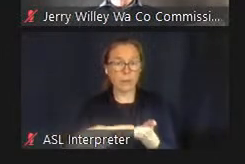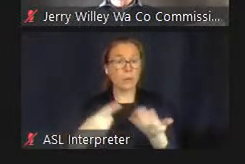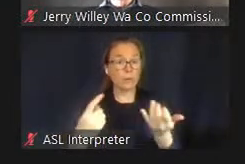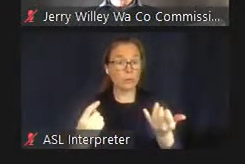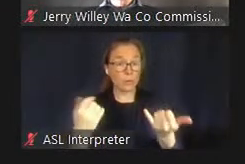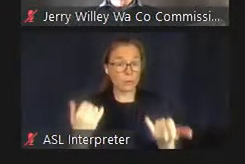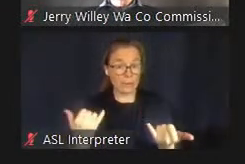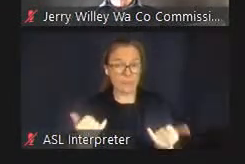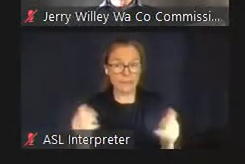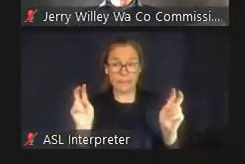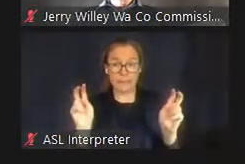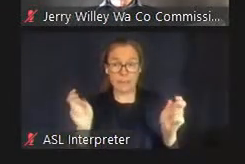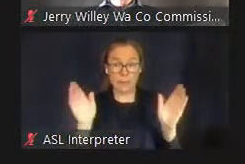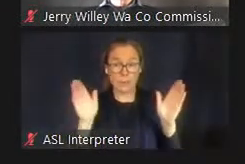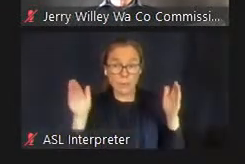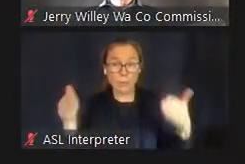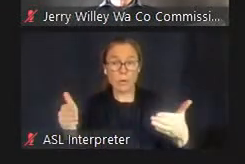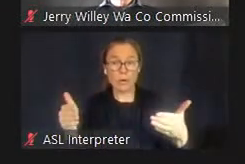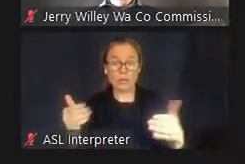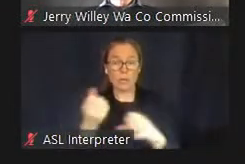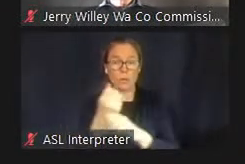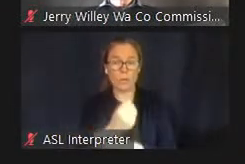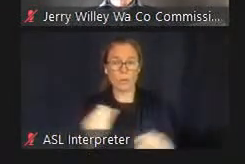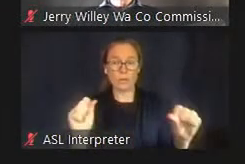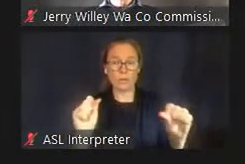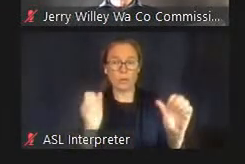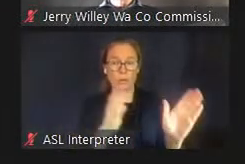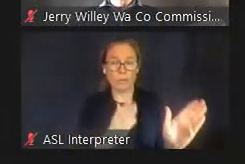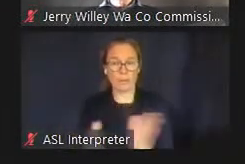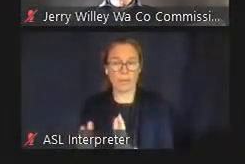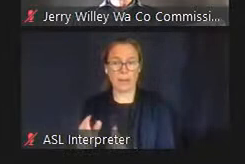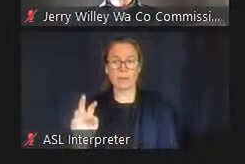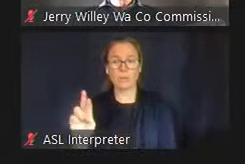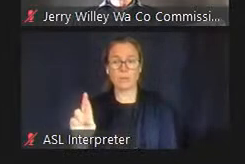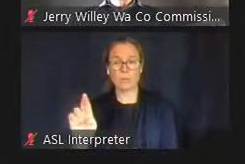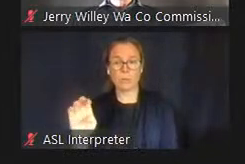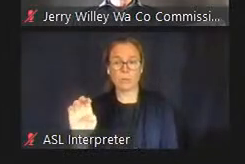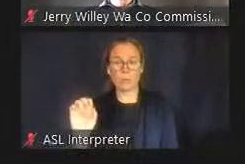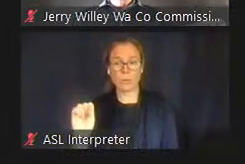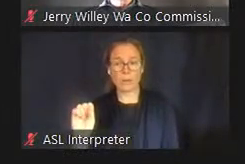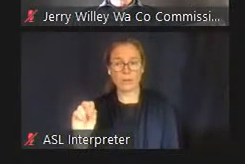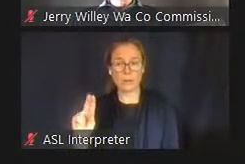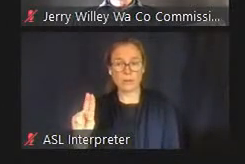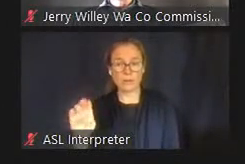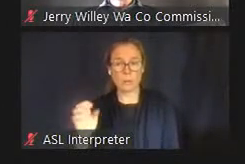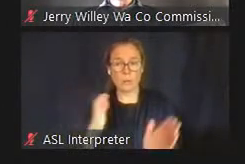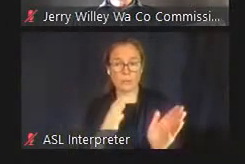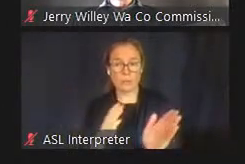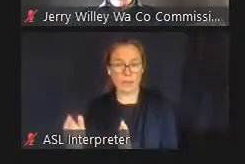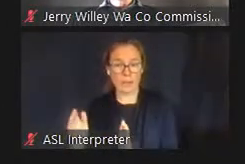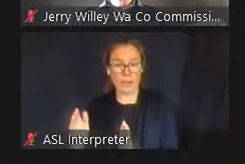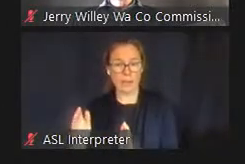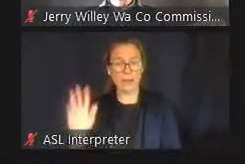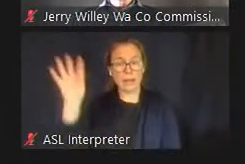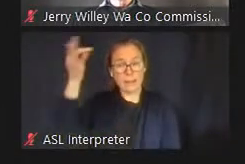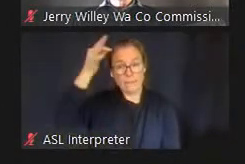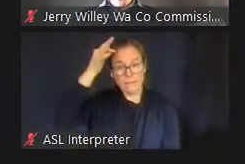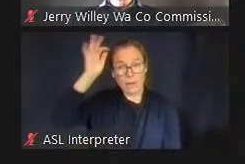our rescue plan, the American Rescue Plan, federal funding, and what Washington County is doing with that